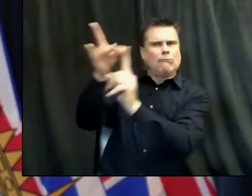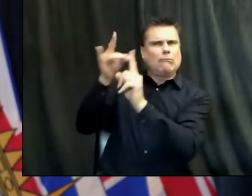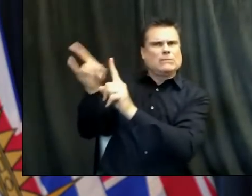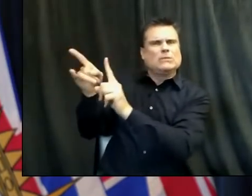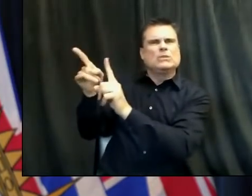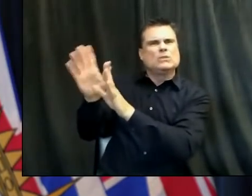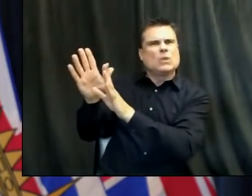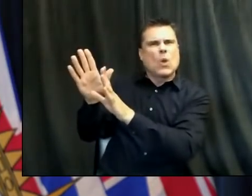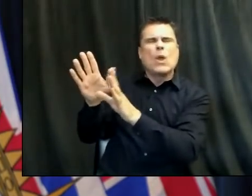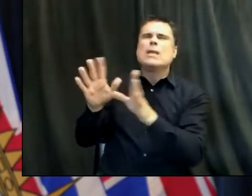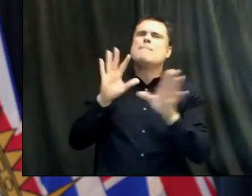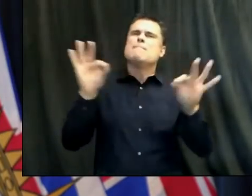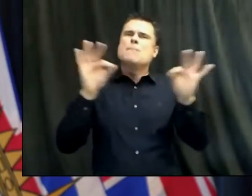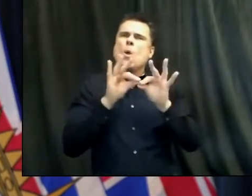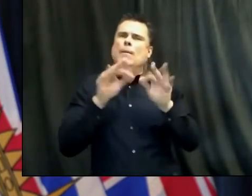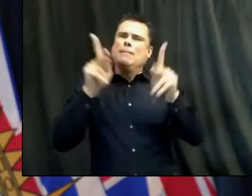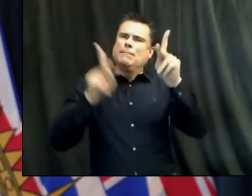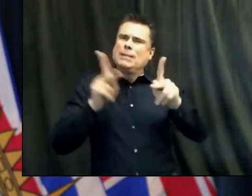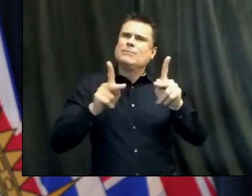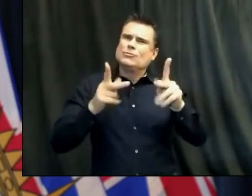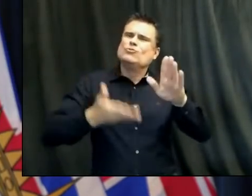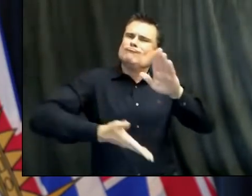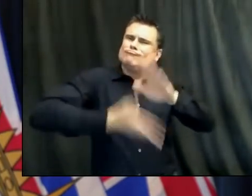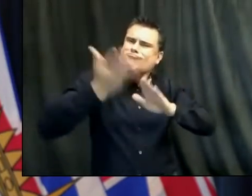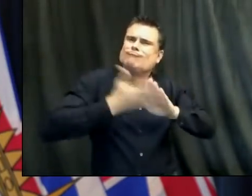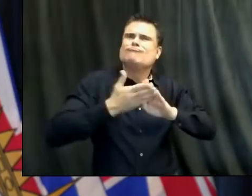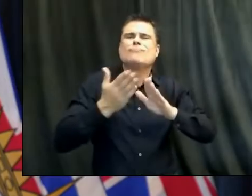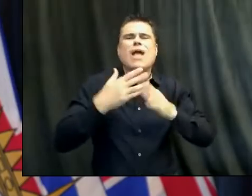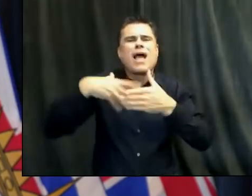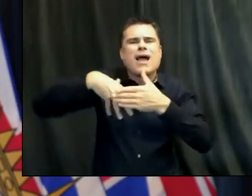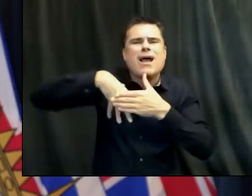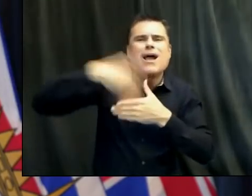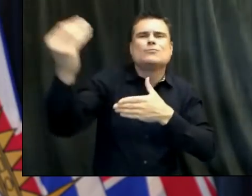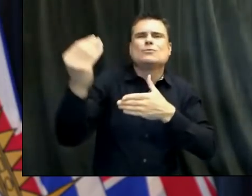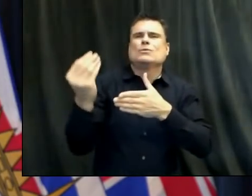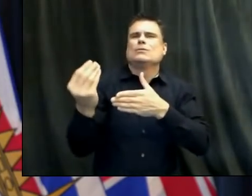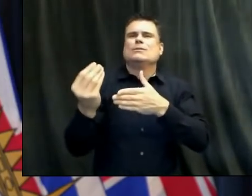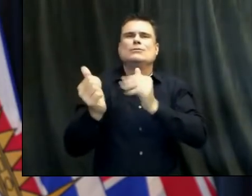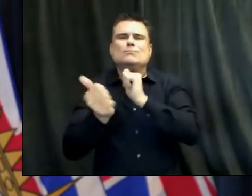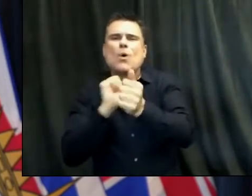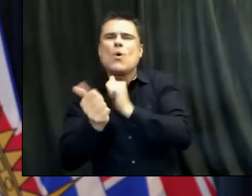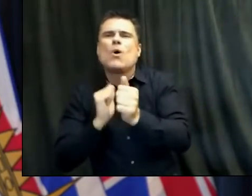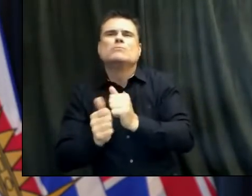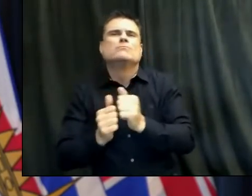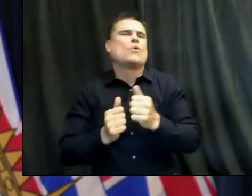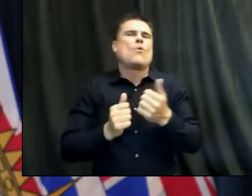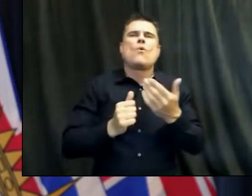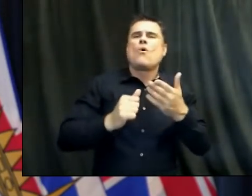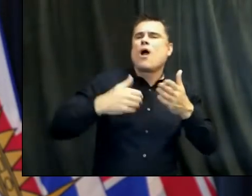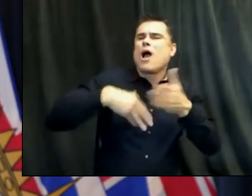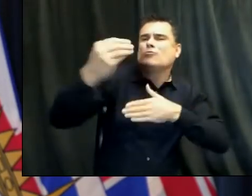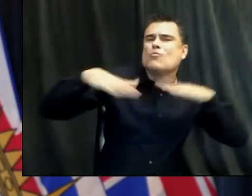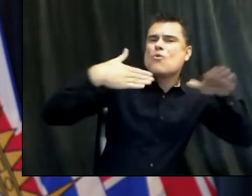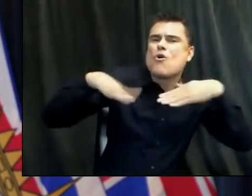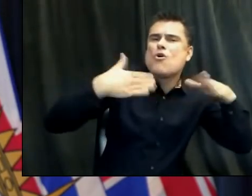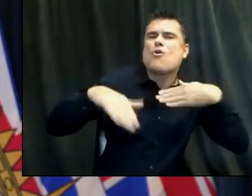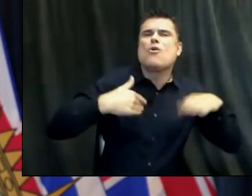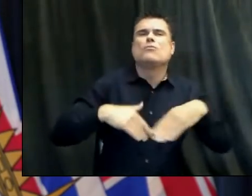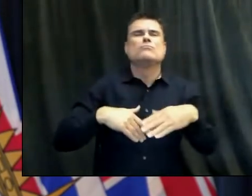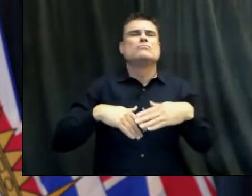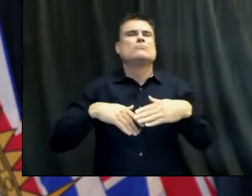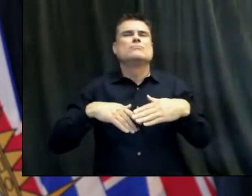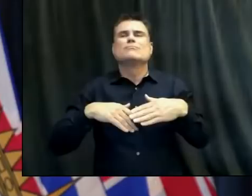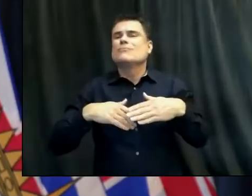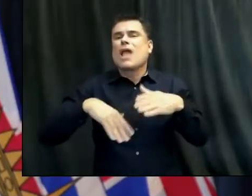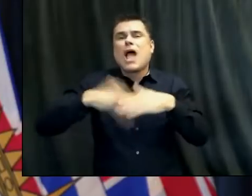sports. Everybody should get outside and go for a walk. Take your family, take the dog, go for a walk 15 minutes a